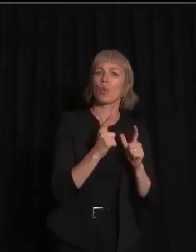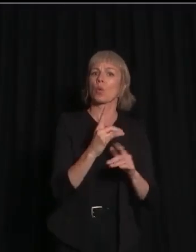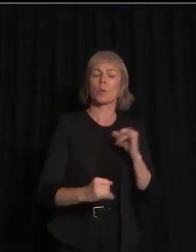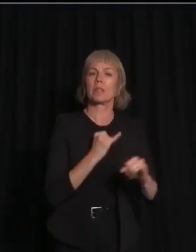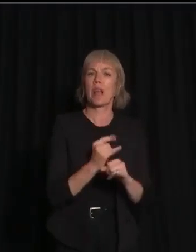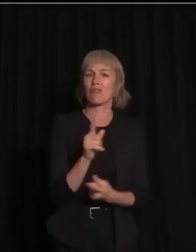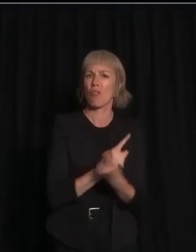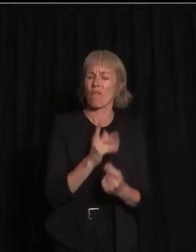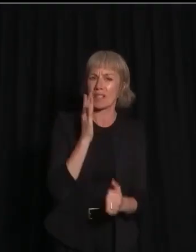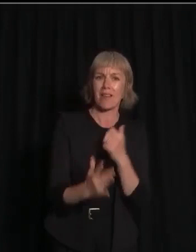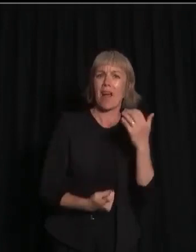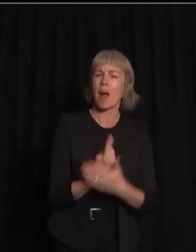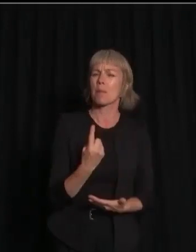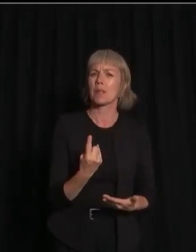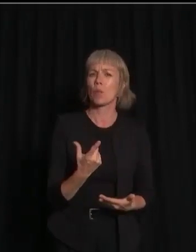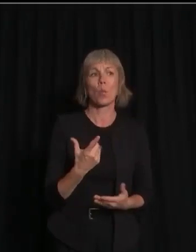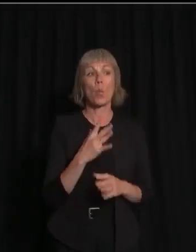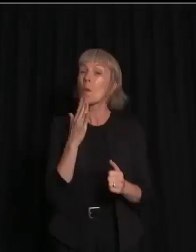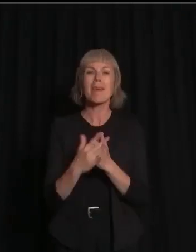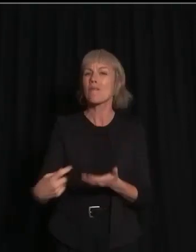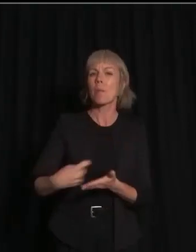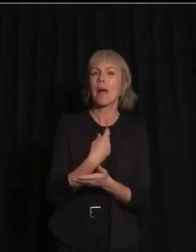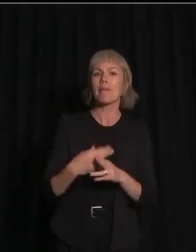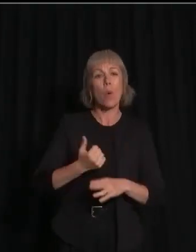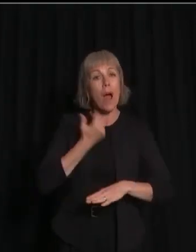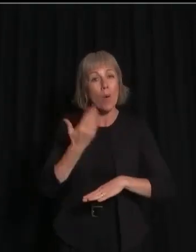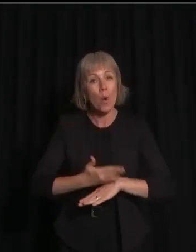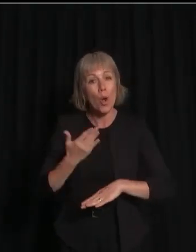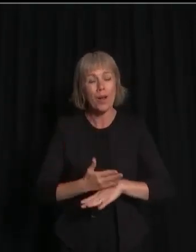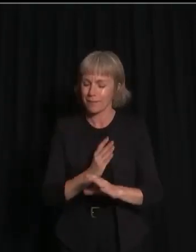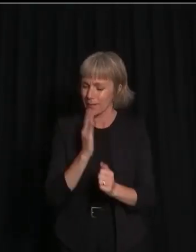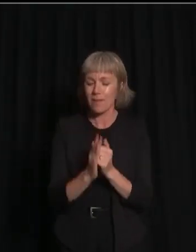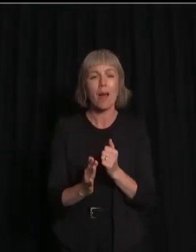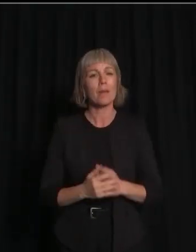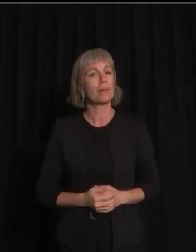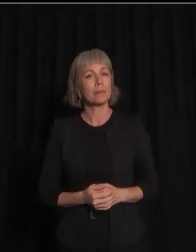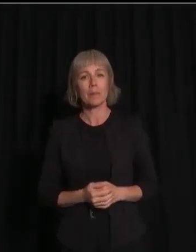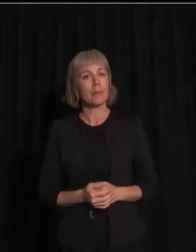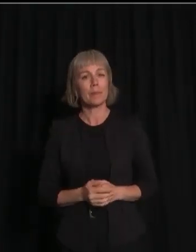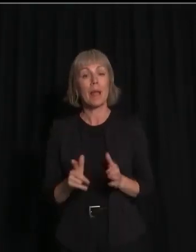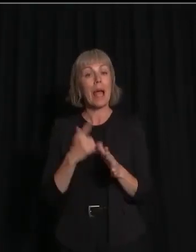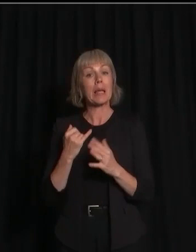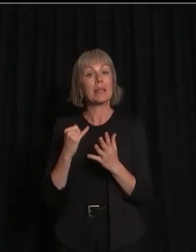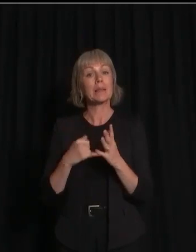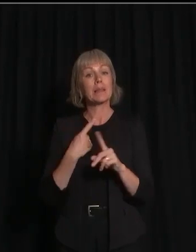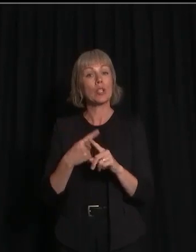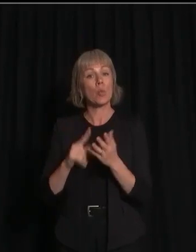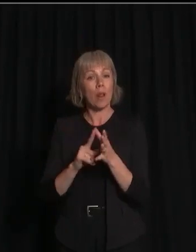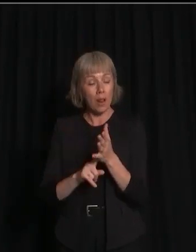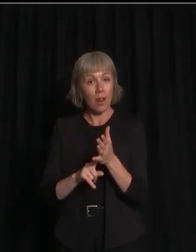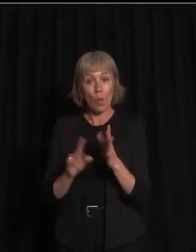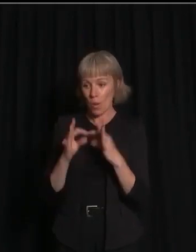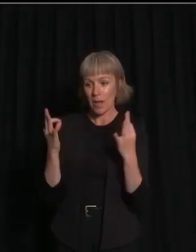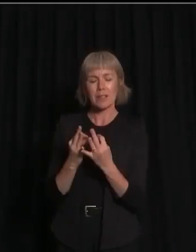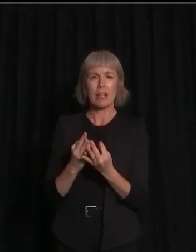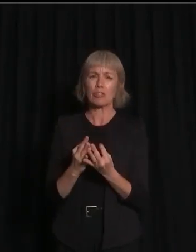happens. We are never paid for our work. Asexual people, asexual organisations have the lowest